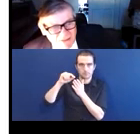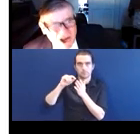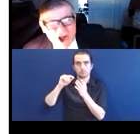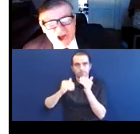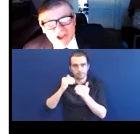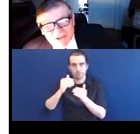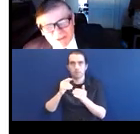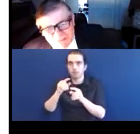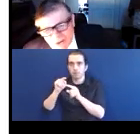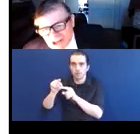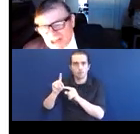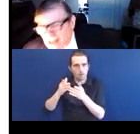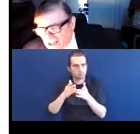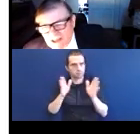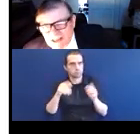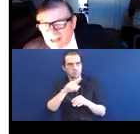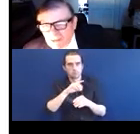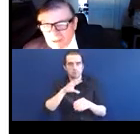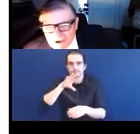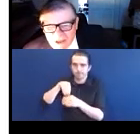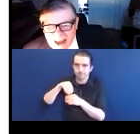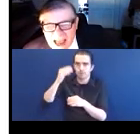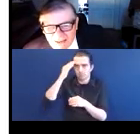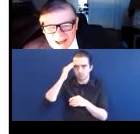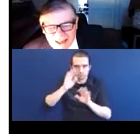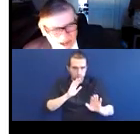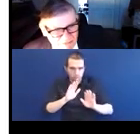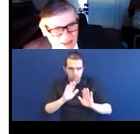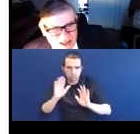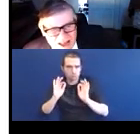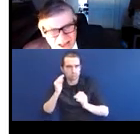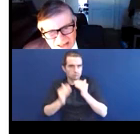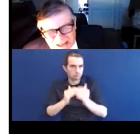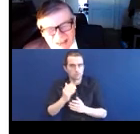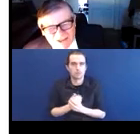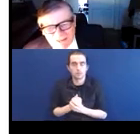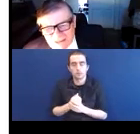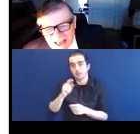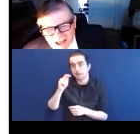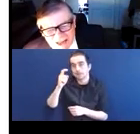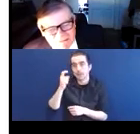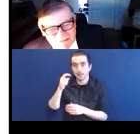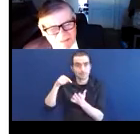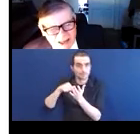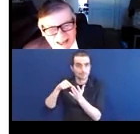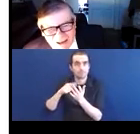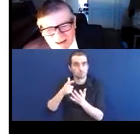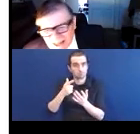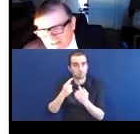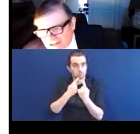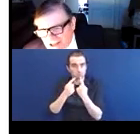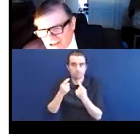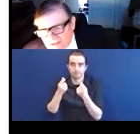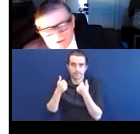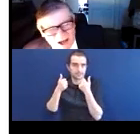government for employers to take on disabled people who then have an income, it saves the government actually paying out later